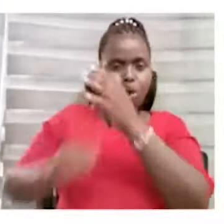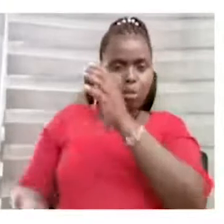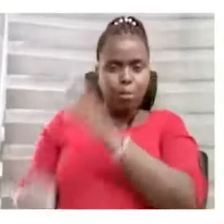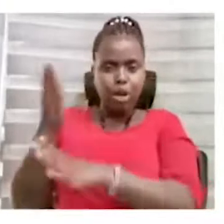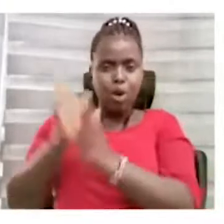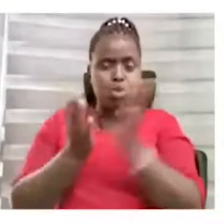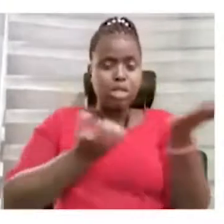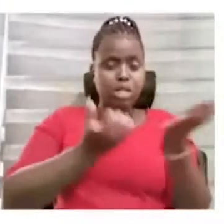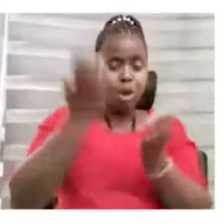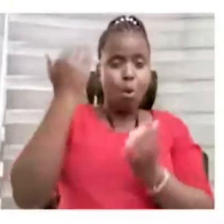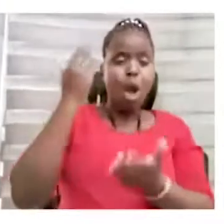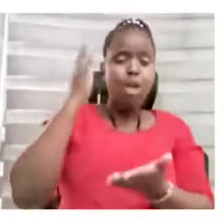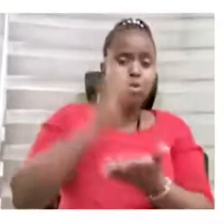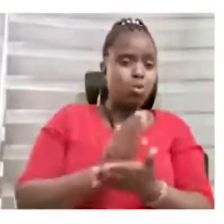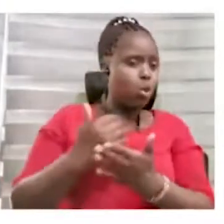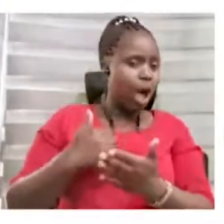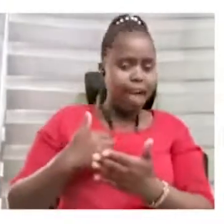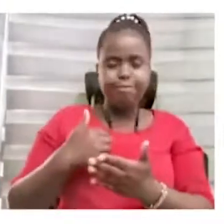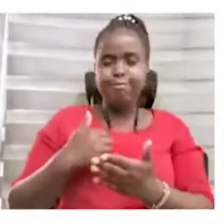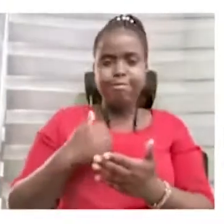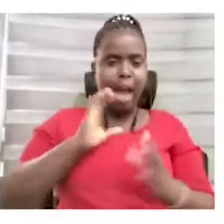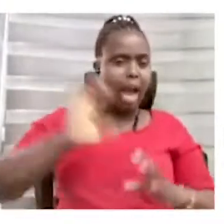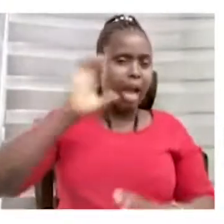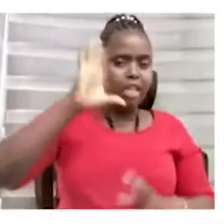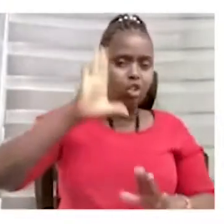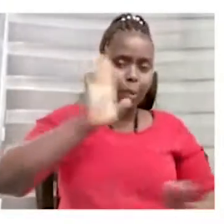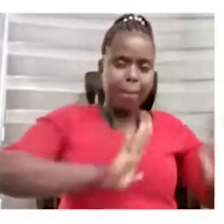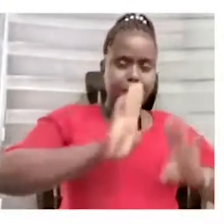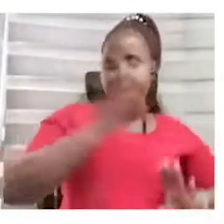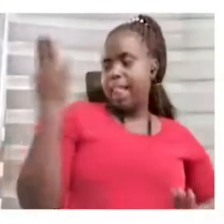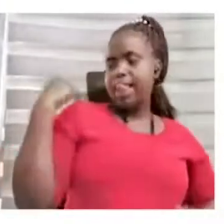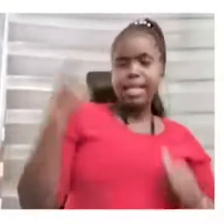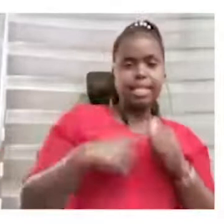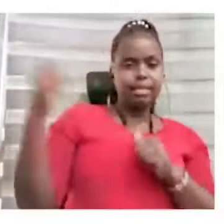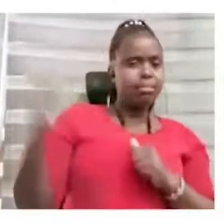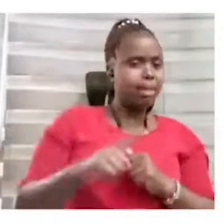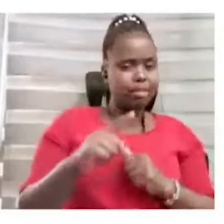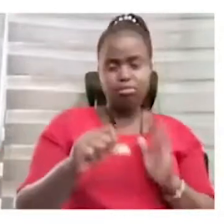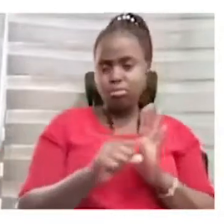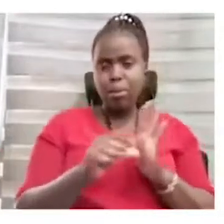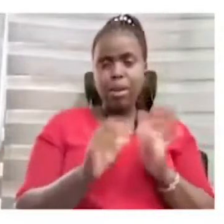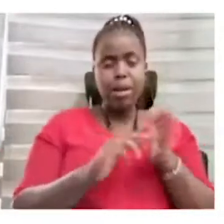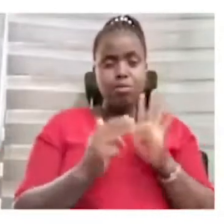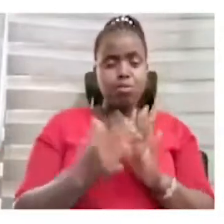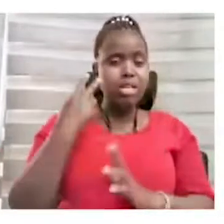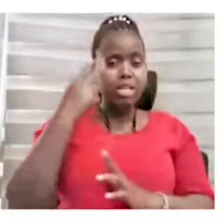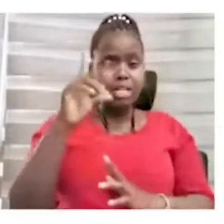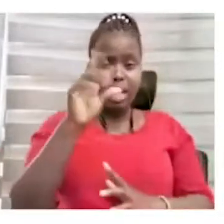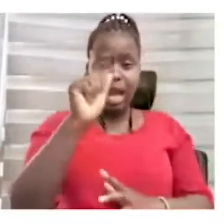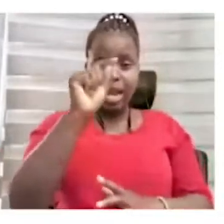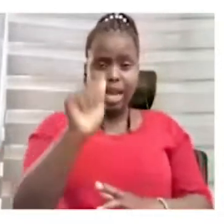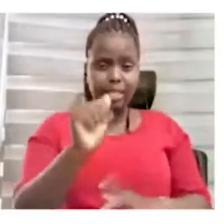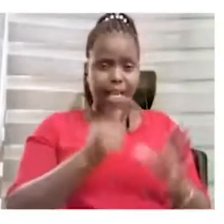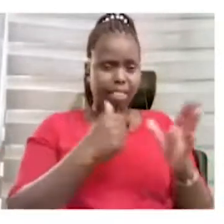that has not been seen, and it's looking at our data and correlating with that and working with stakeholders to start looking